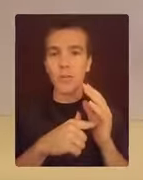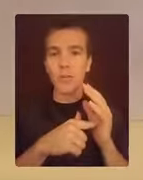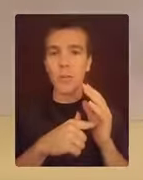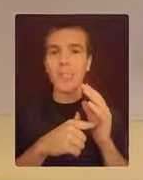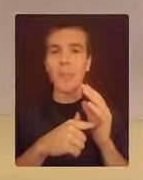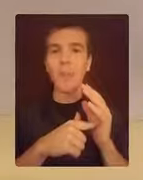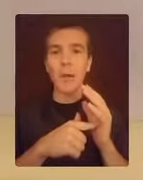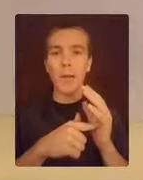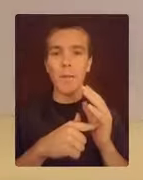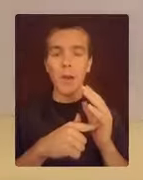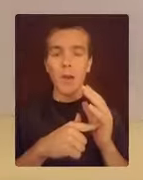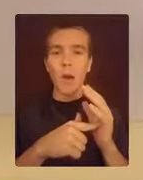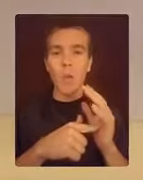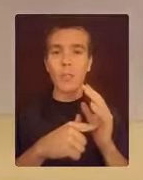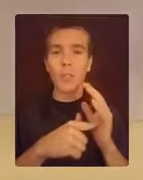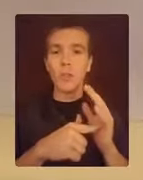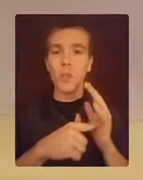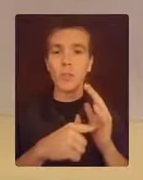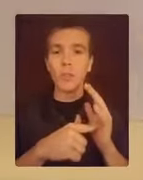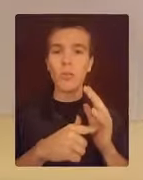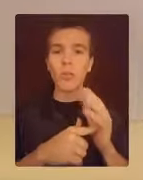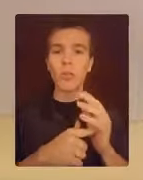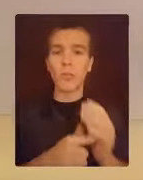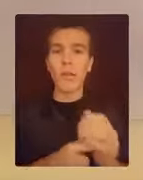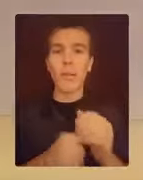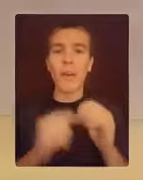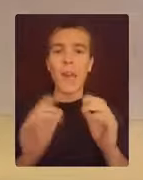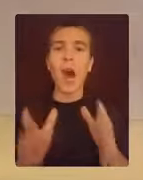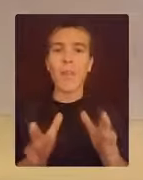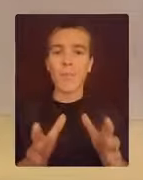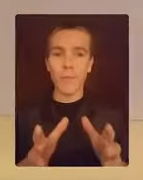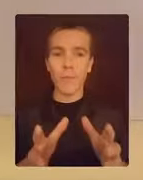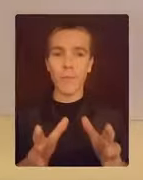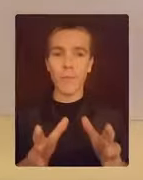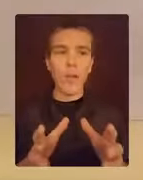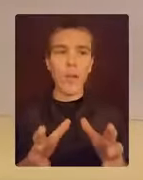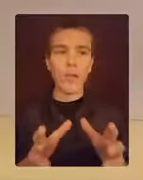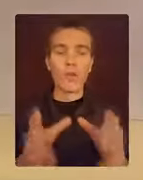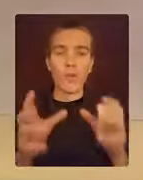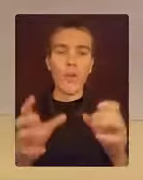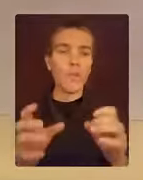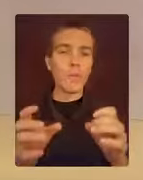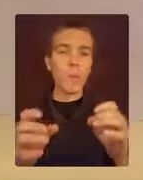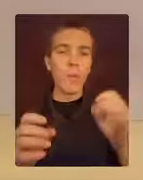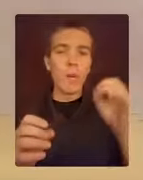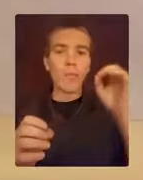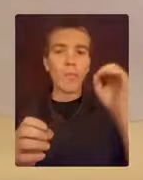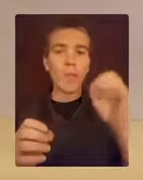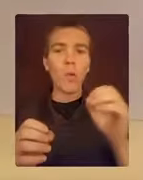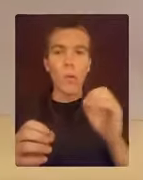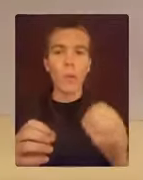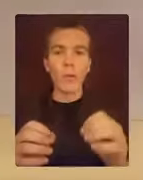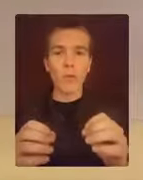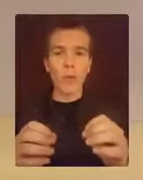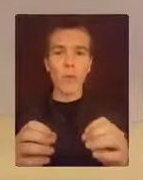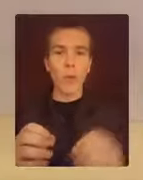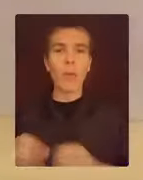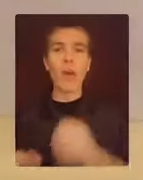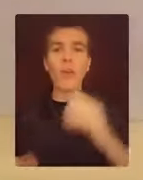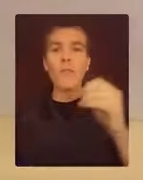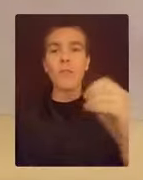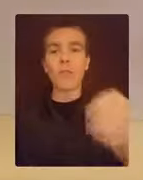go through, it means I'm awake. And once you lucid dream enough, your dreams will become so real.